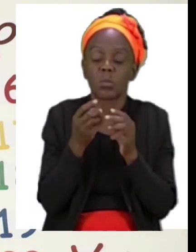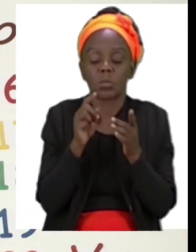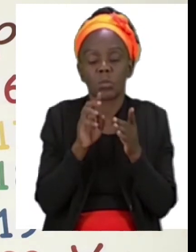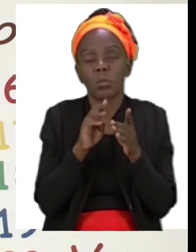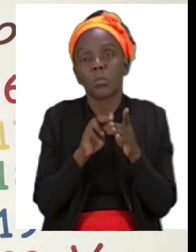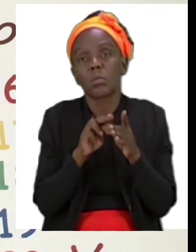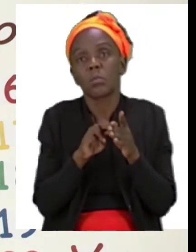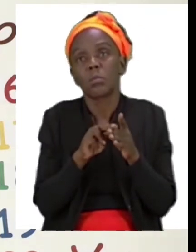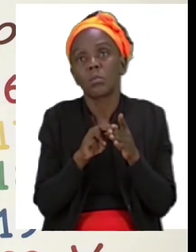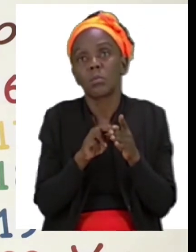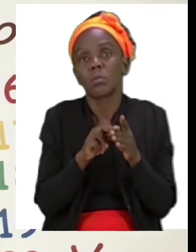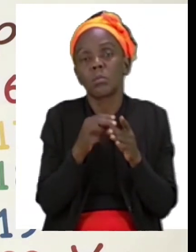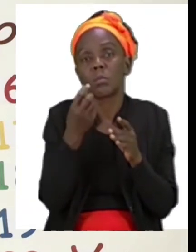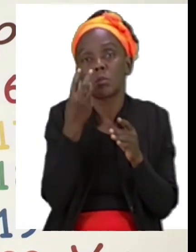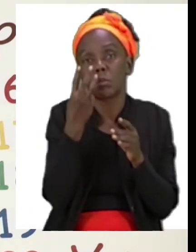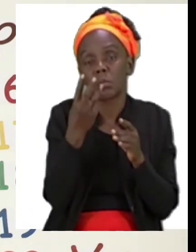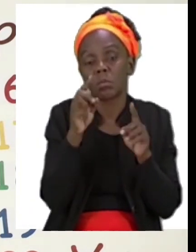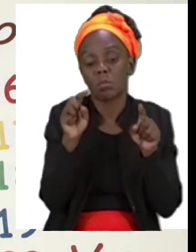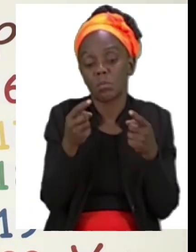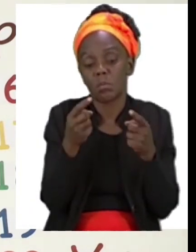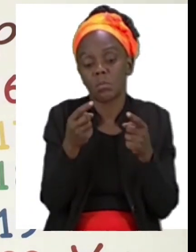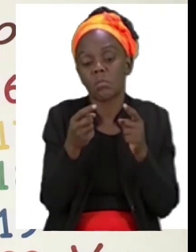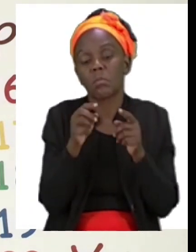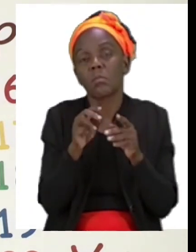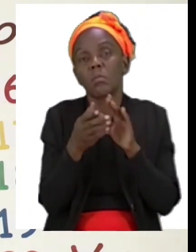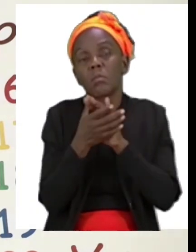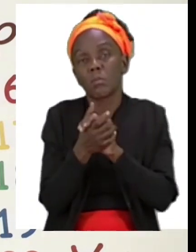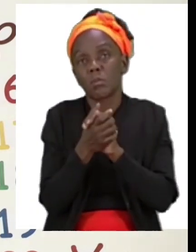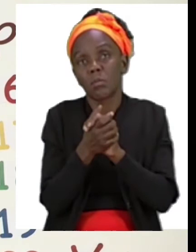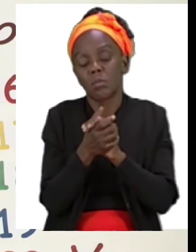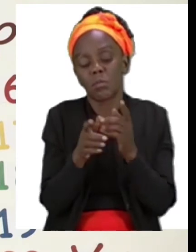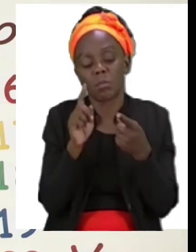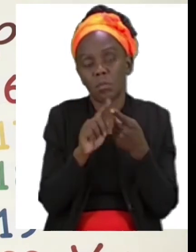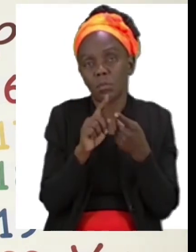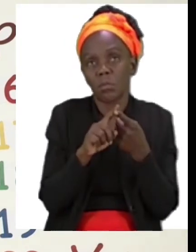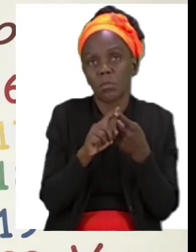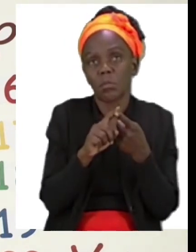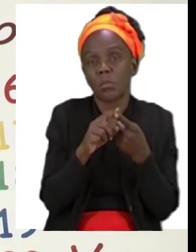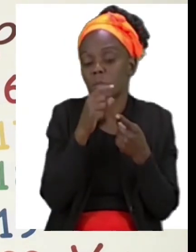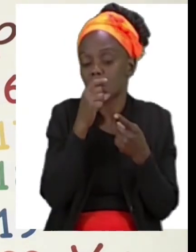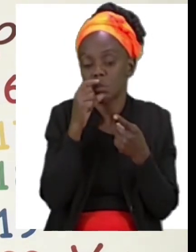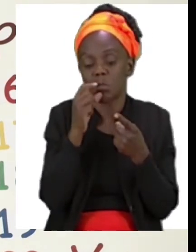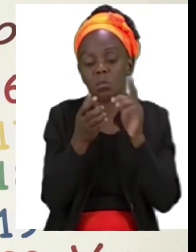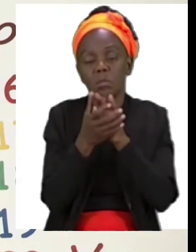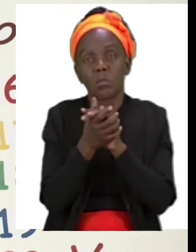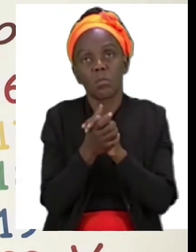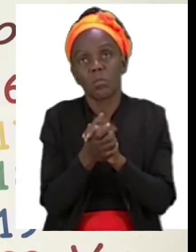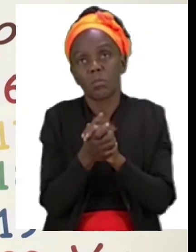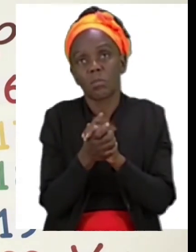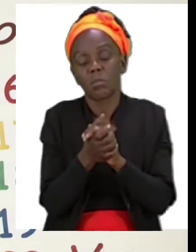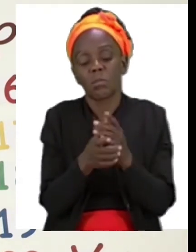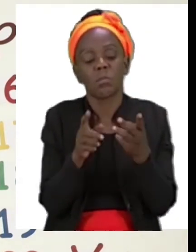the story. We have said the name of our friend. My friend's name is